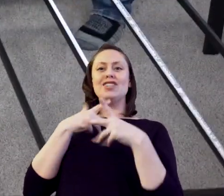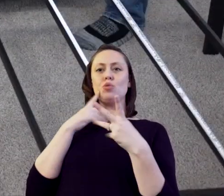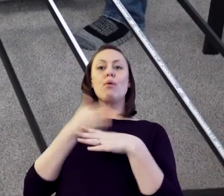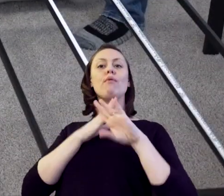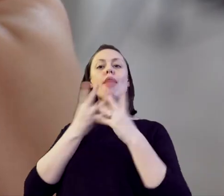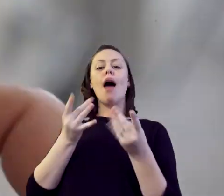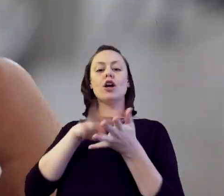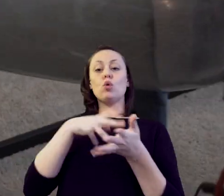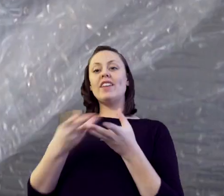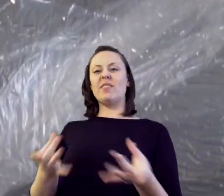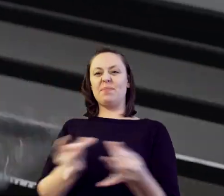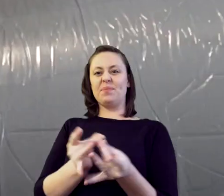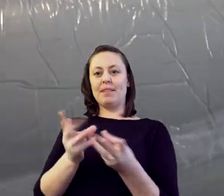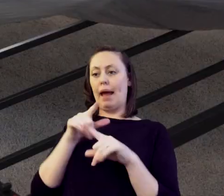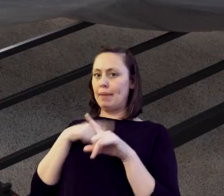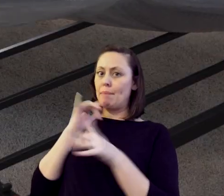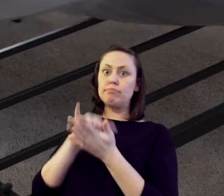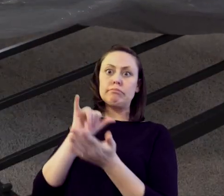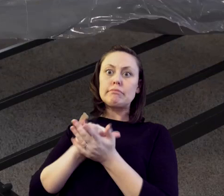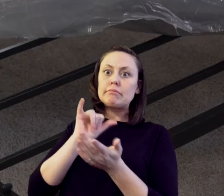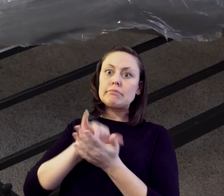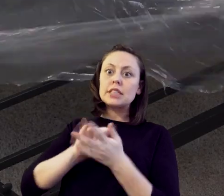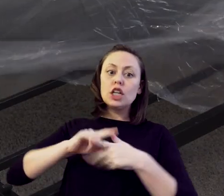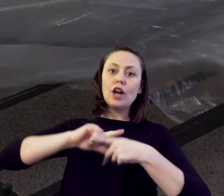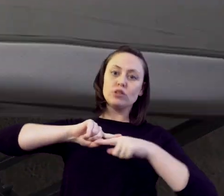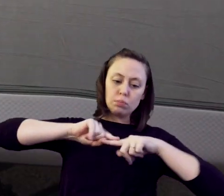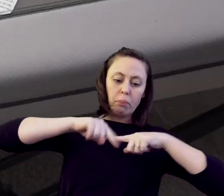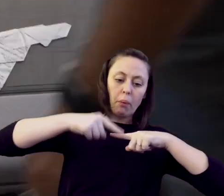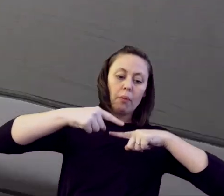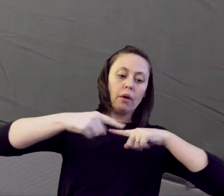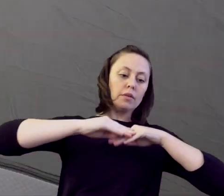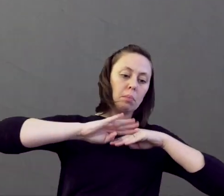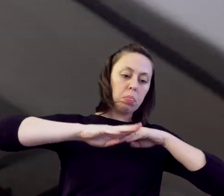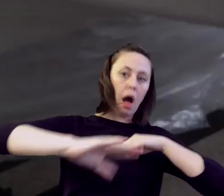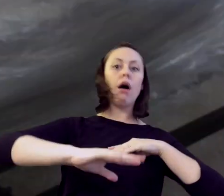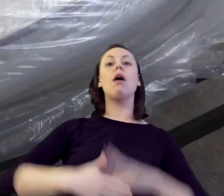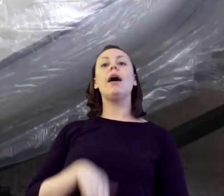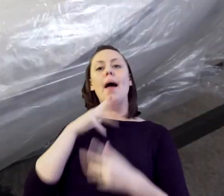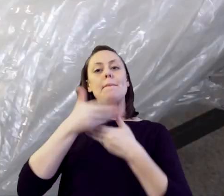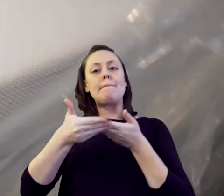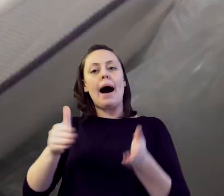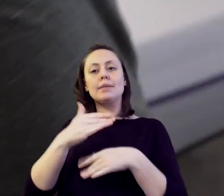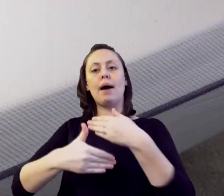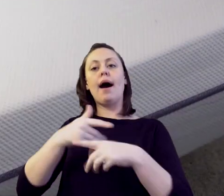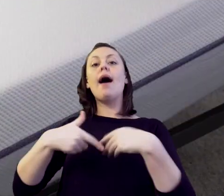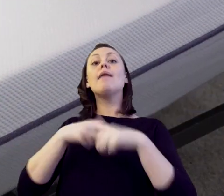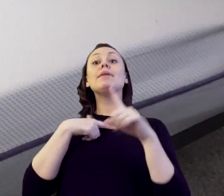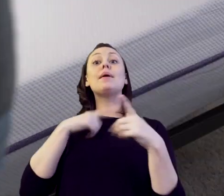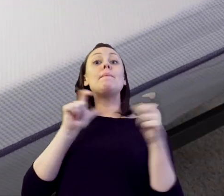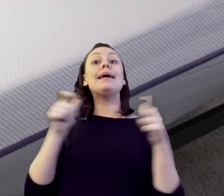grid sticking together and becoming impossible to roll out during the compression and boxing process. But the main